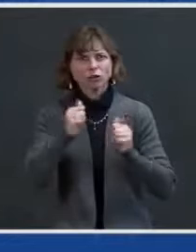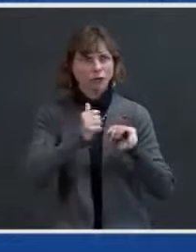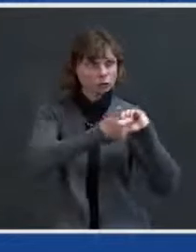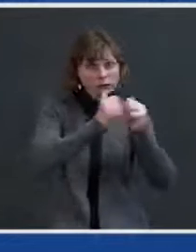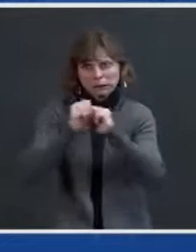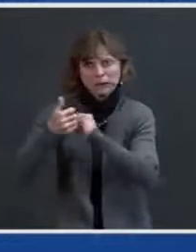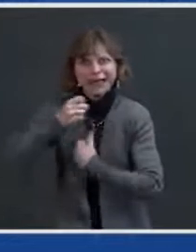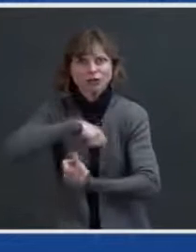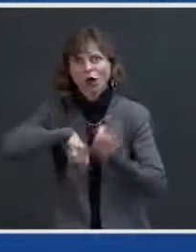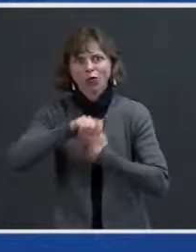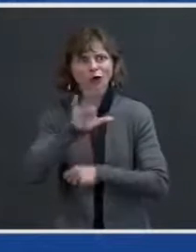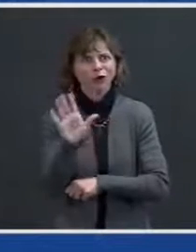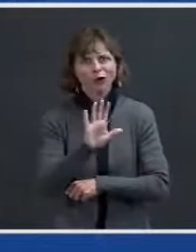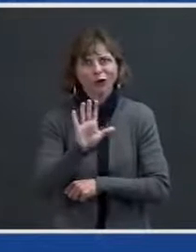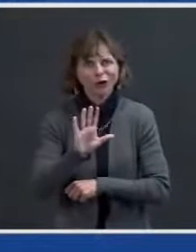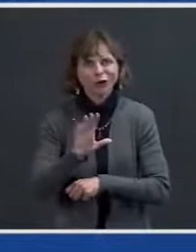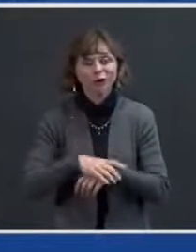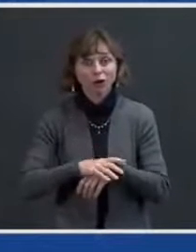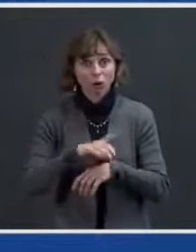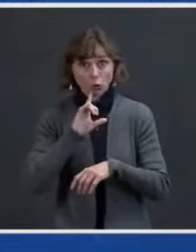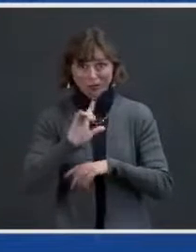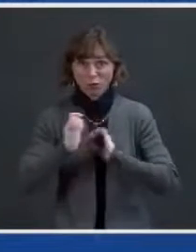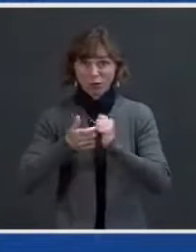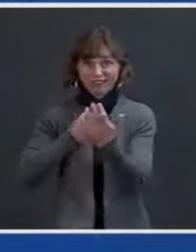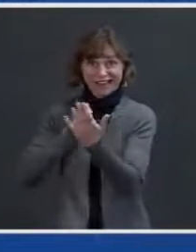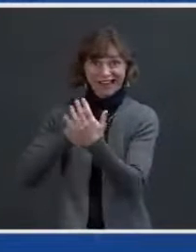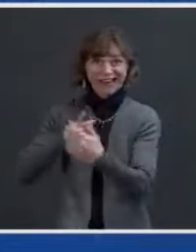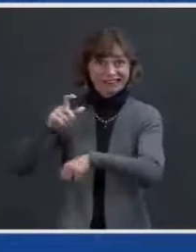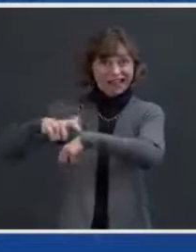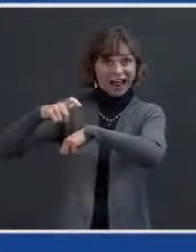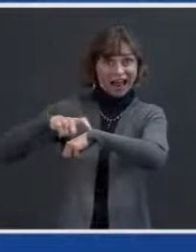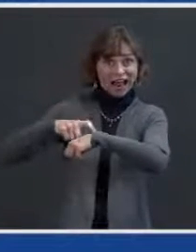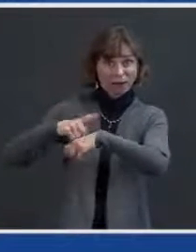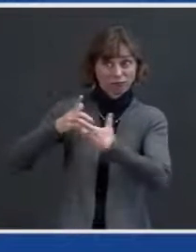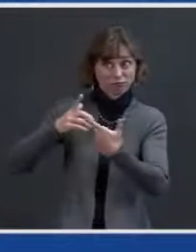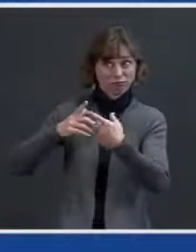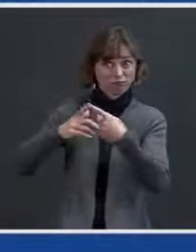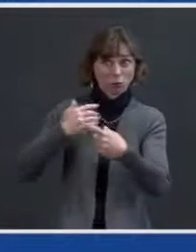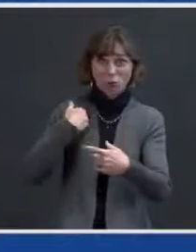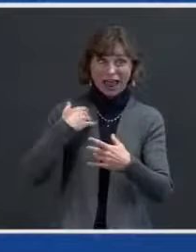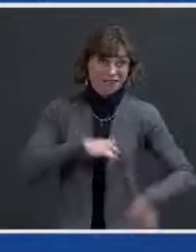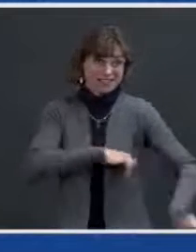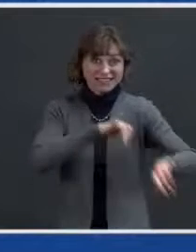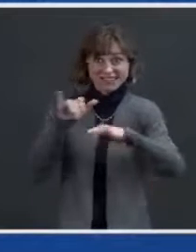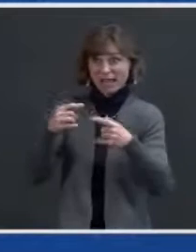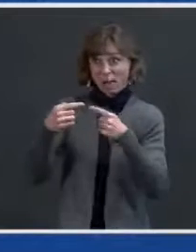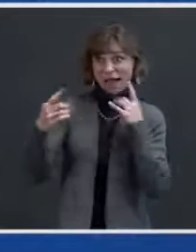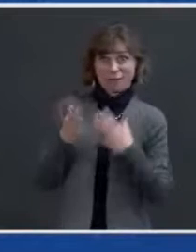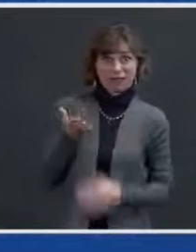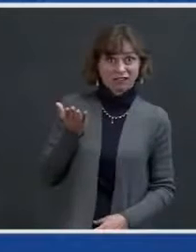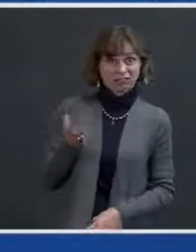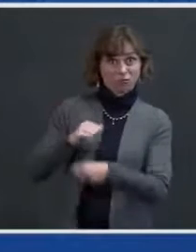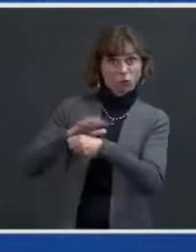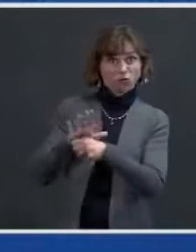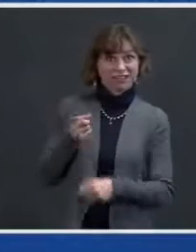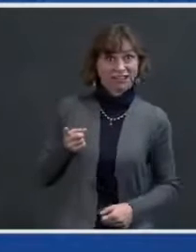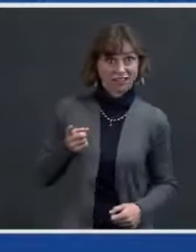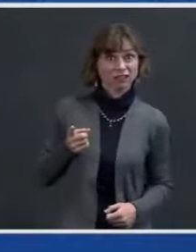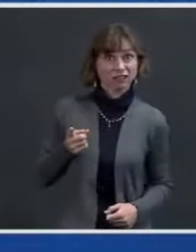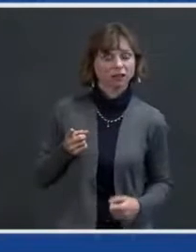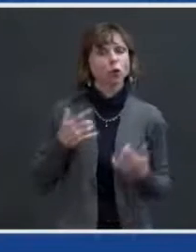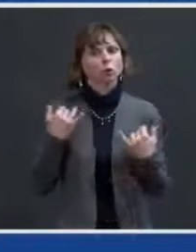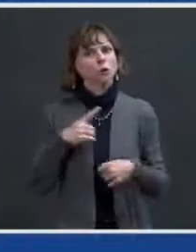competitors. It's really a race against time to defeat a common enemy. Today, we're at war